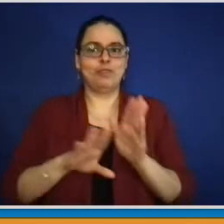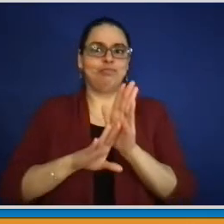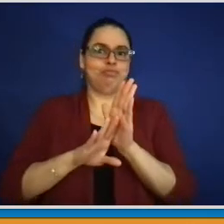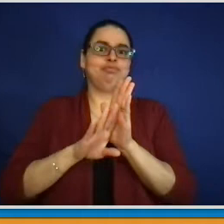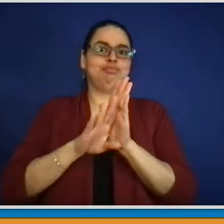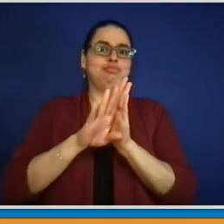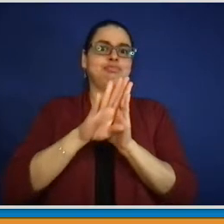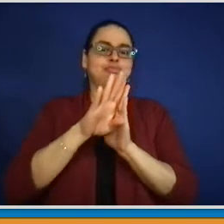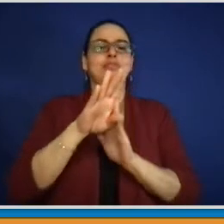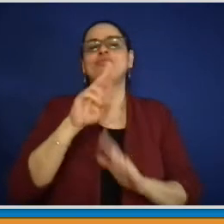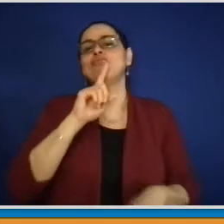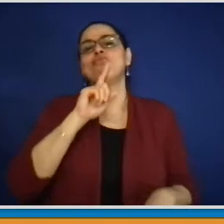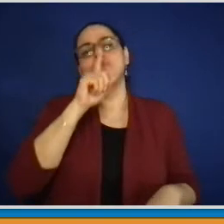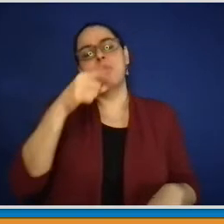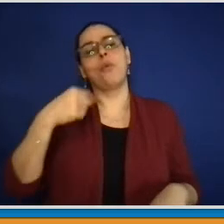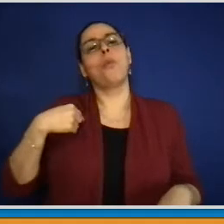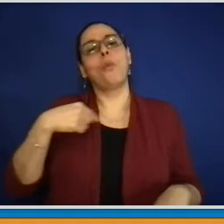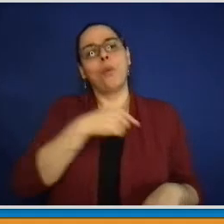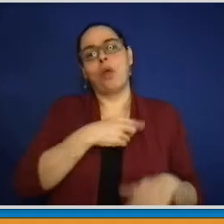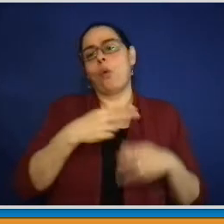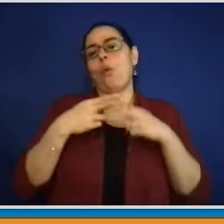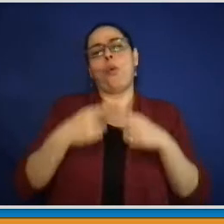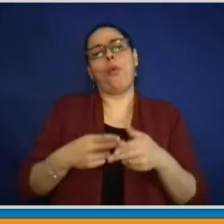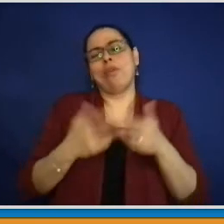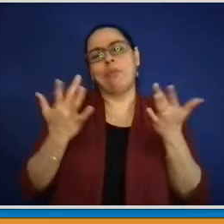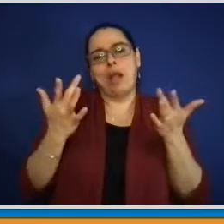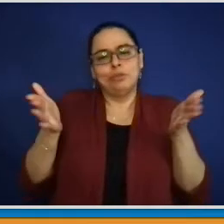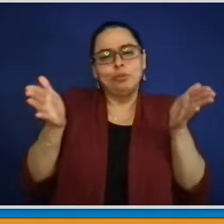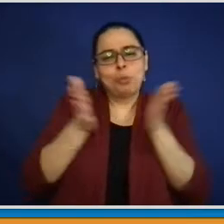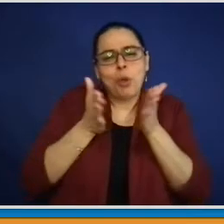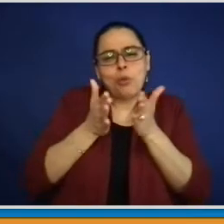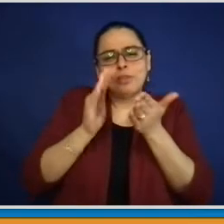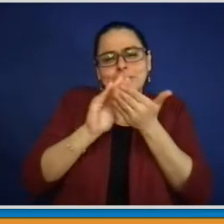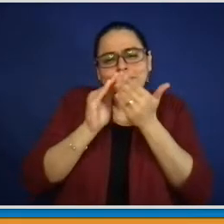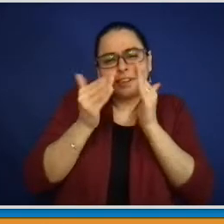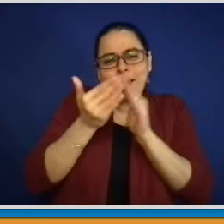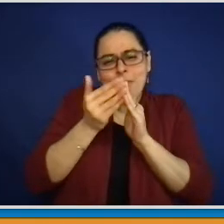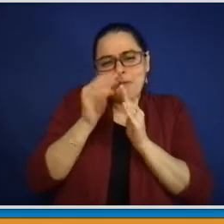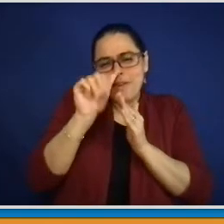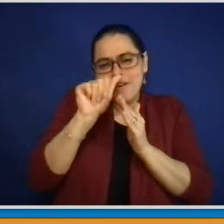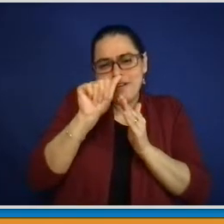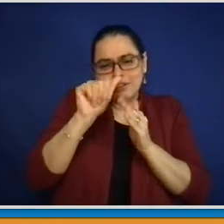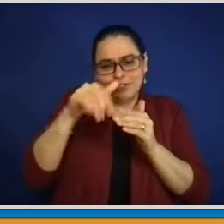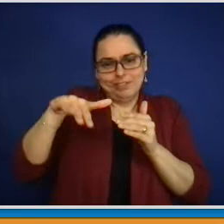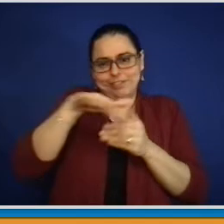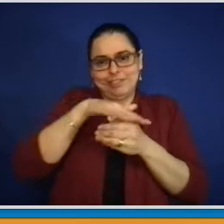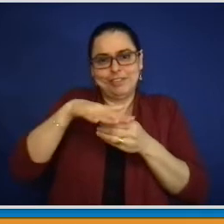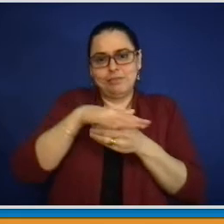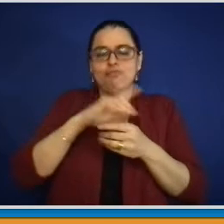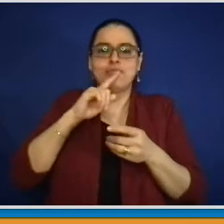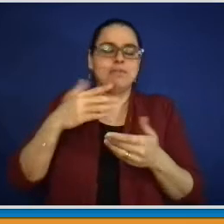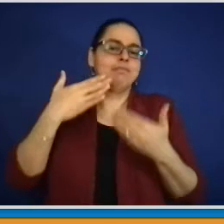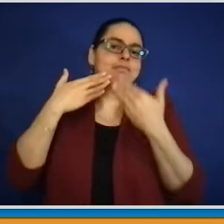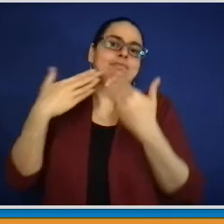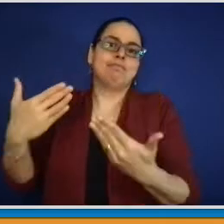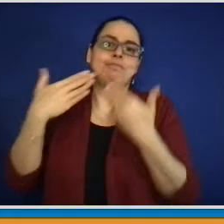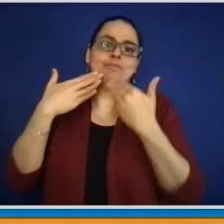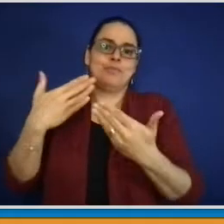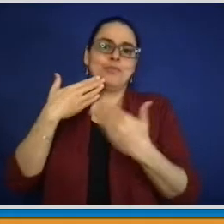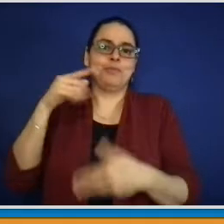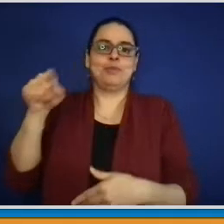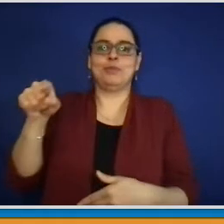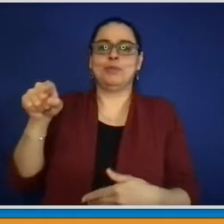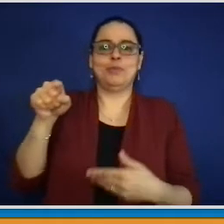other municipalities. So I am eternally grateful for the county executive's weekly updates on the